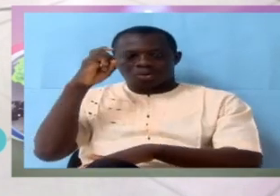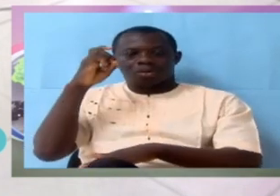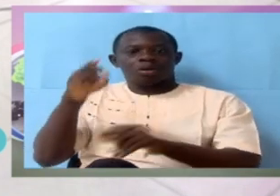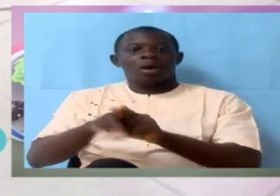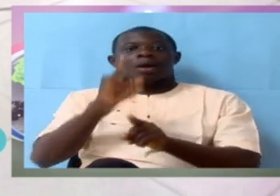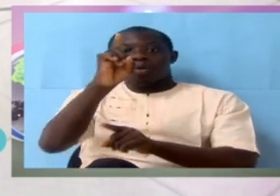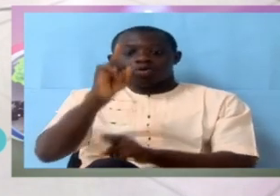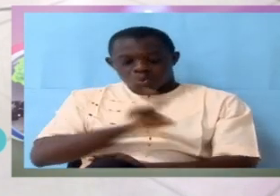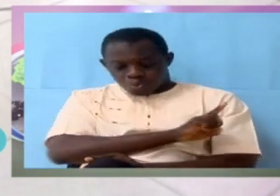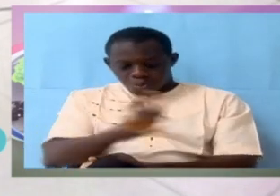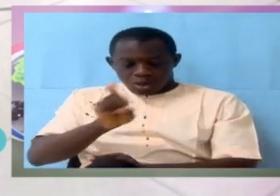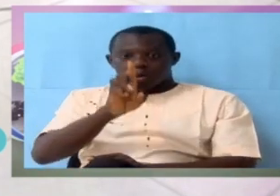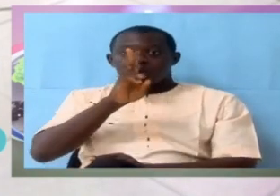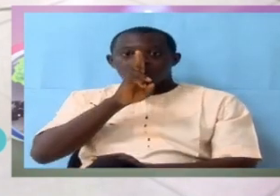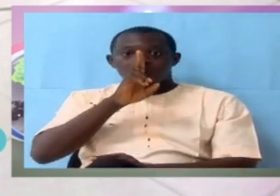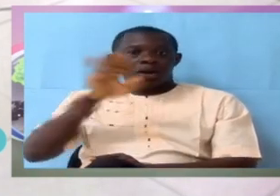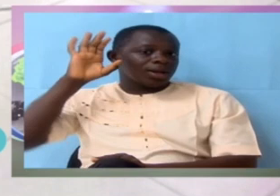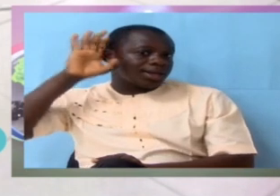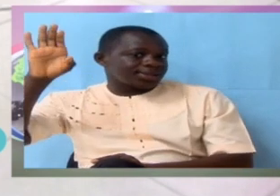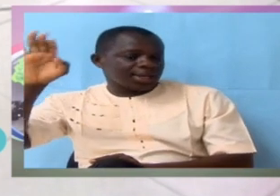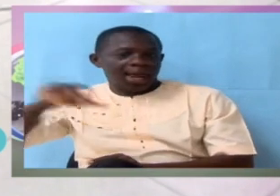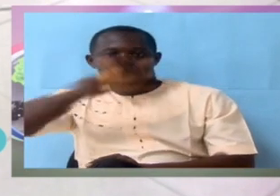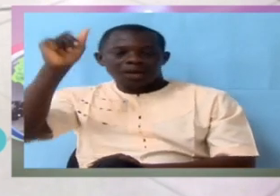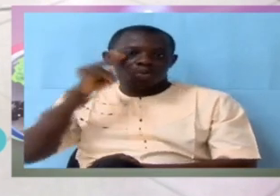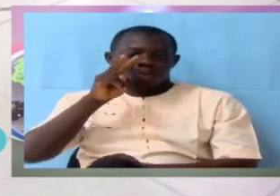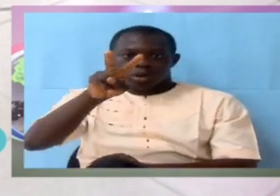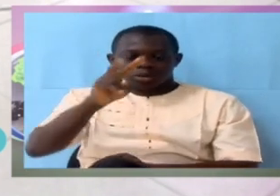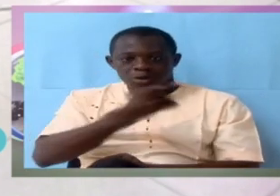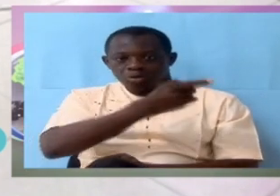But we who listen and watch you,